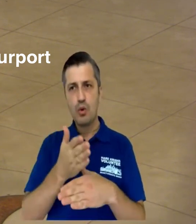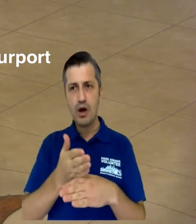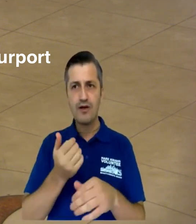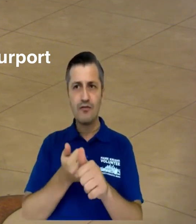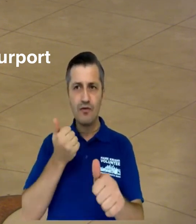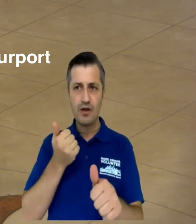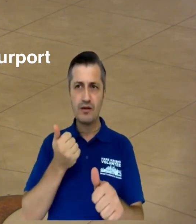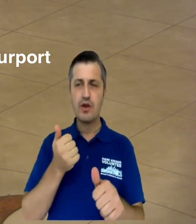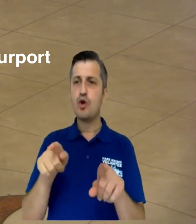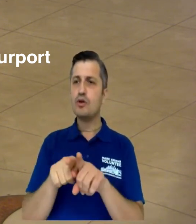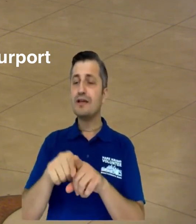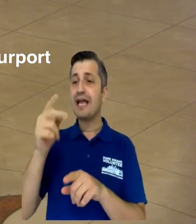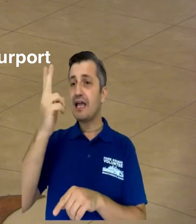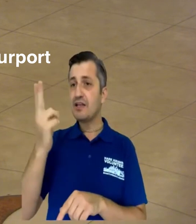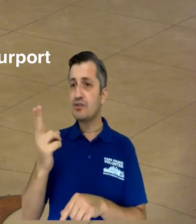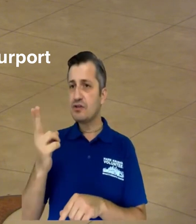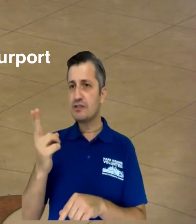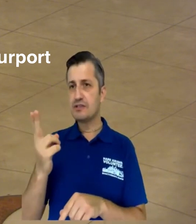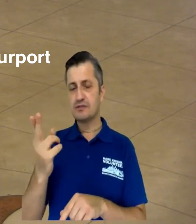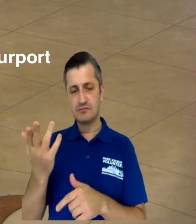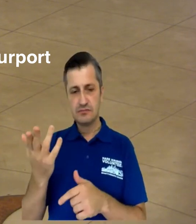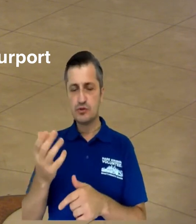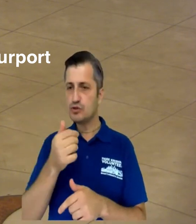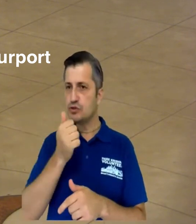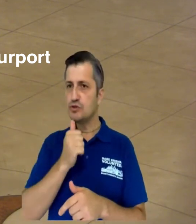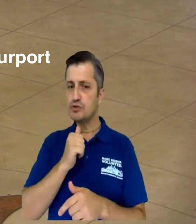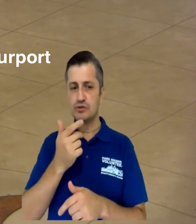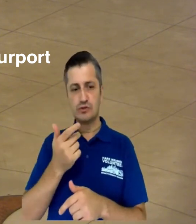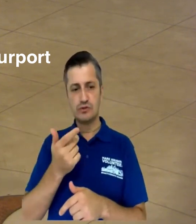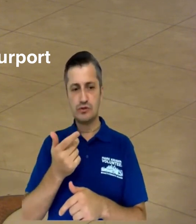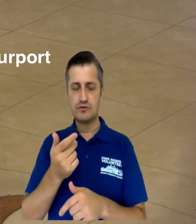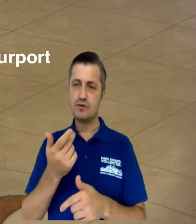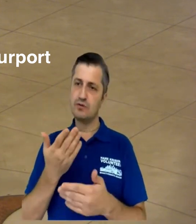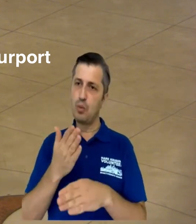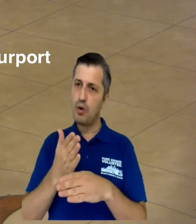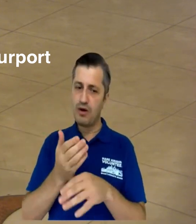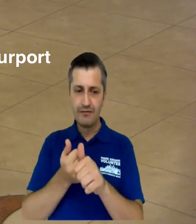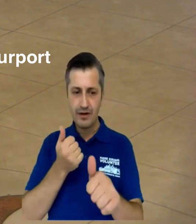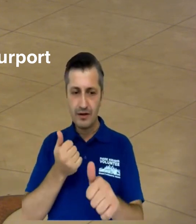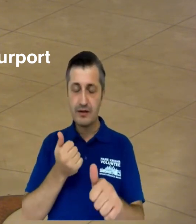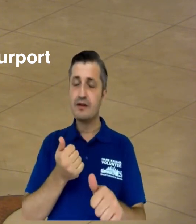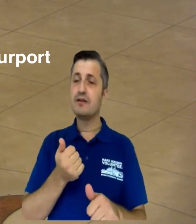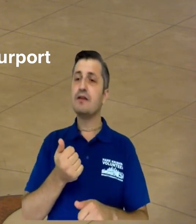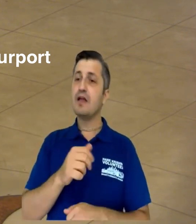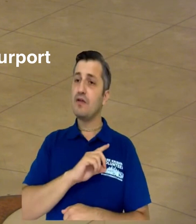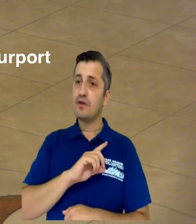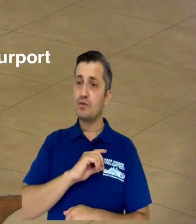fire. Therefore, sunrise, fire, and moonlight are so pleasing to the living